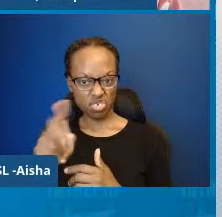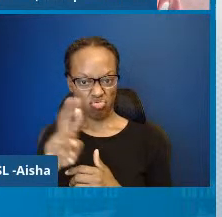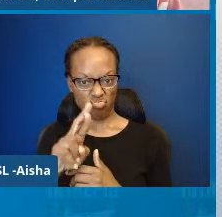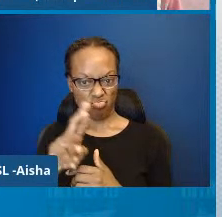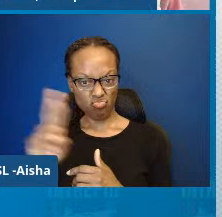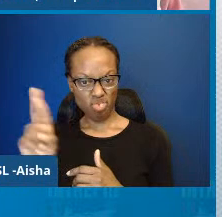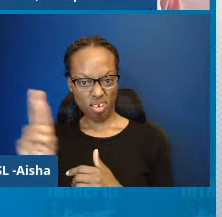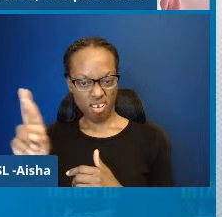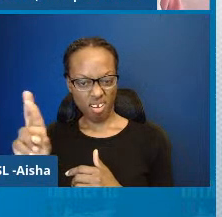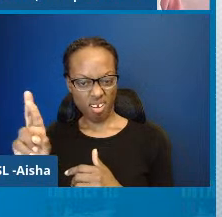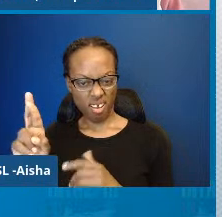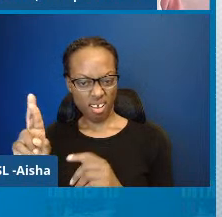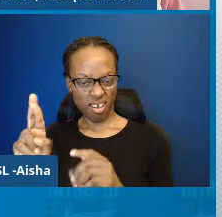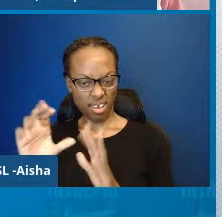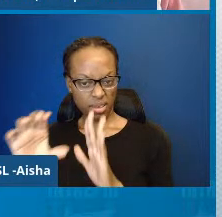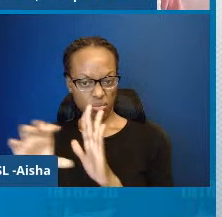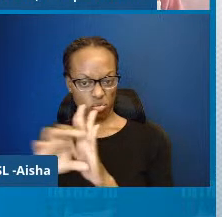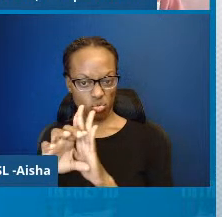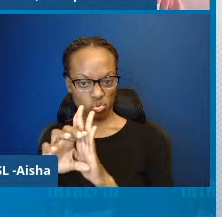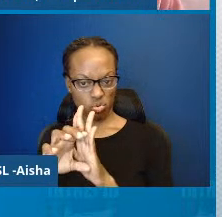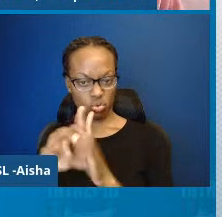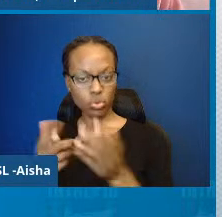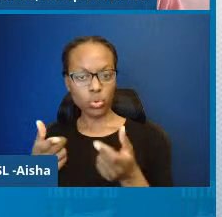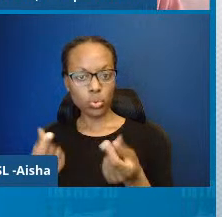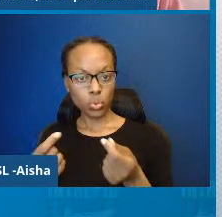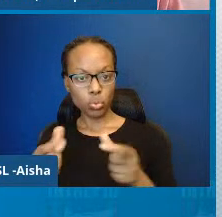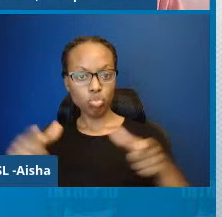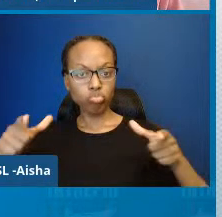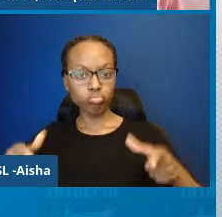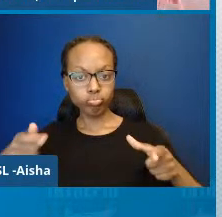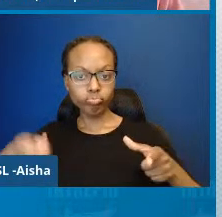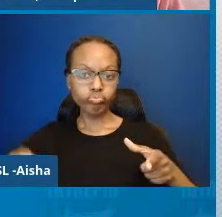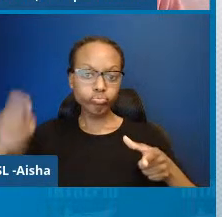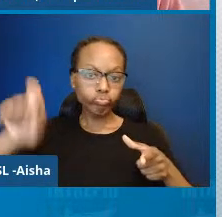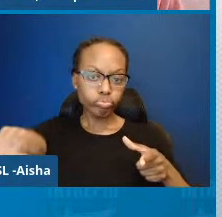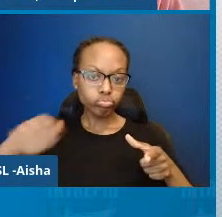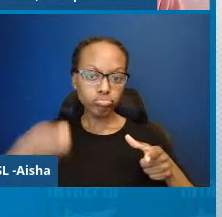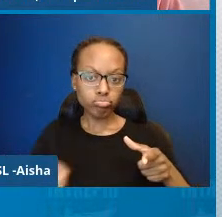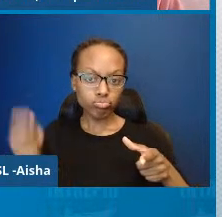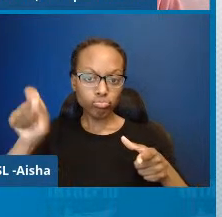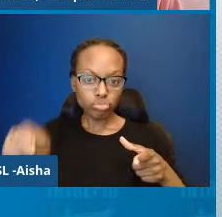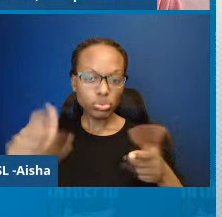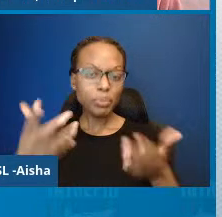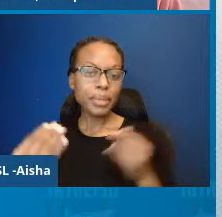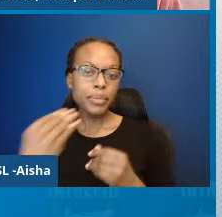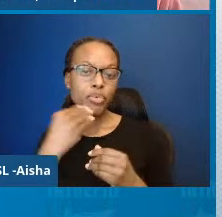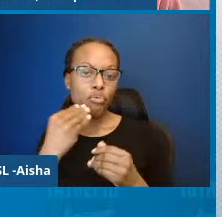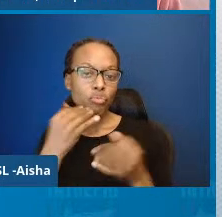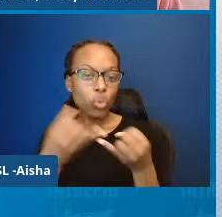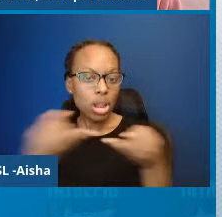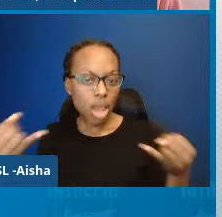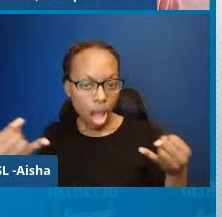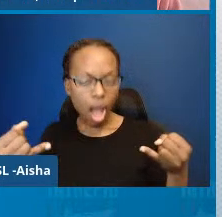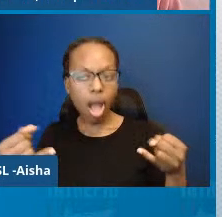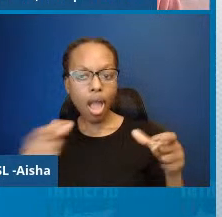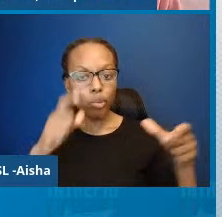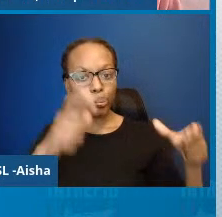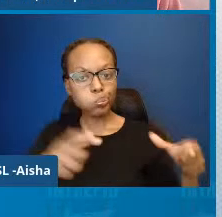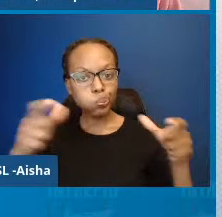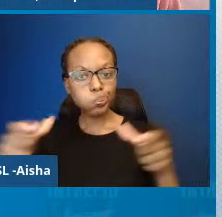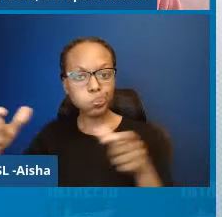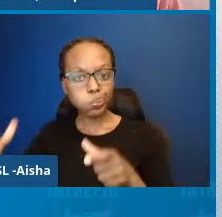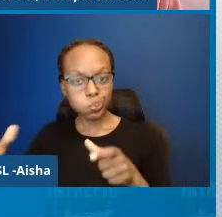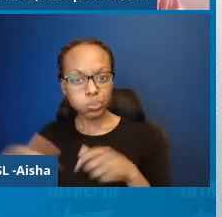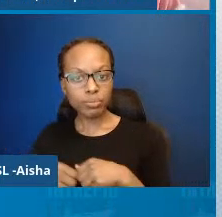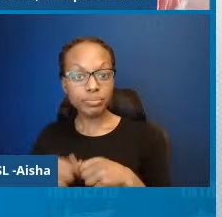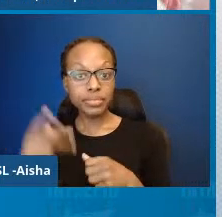right image. Looks like they're serving something. Maybe it's a food line, perhaps. I notice like a